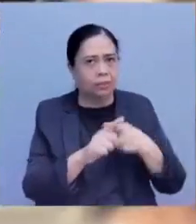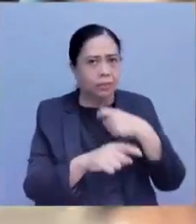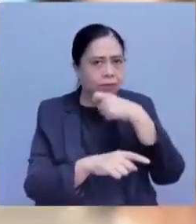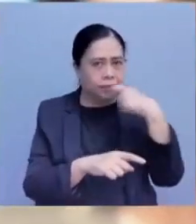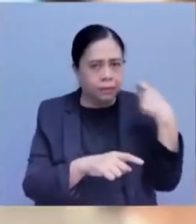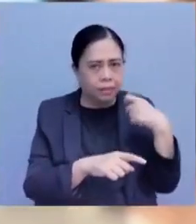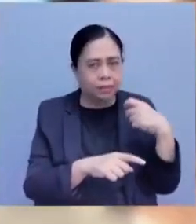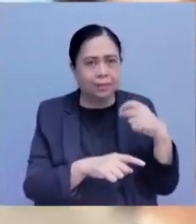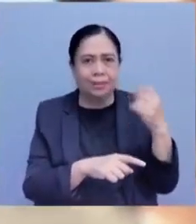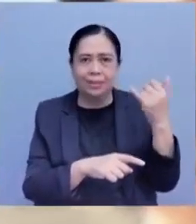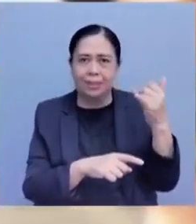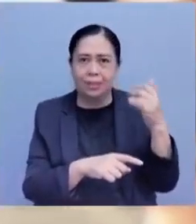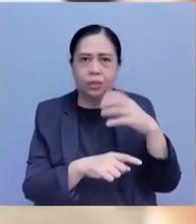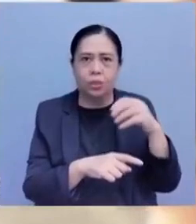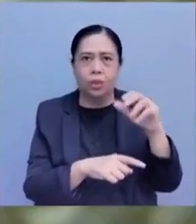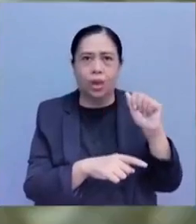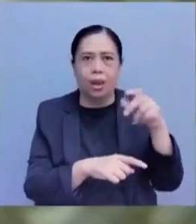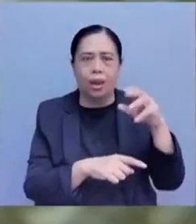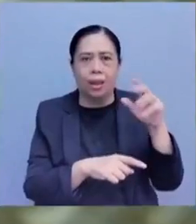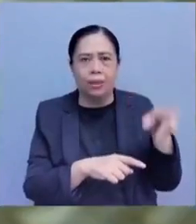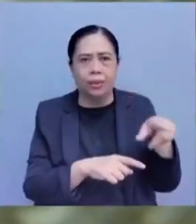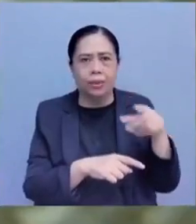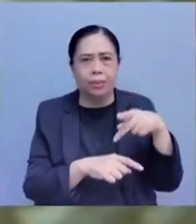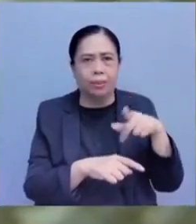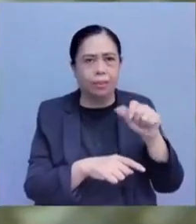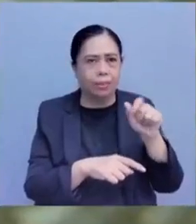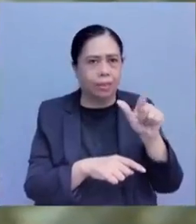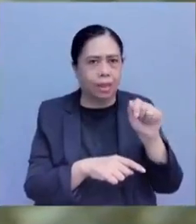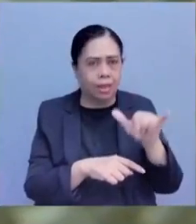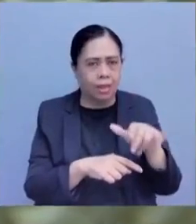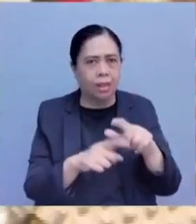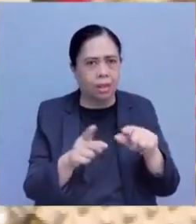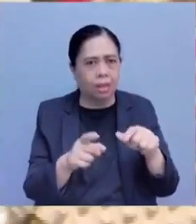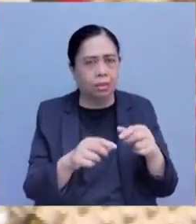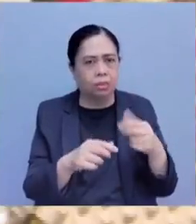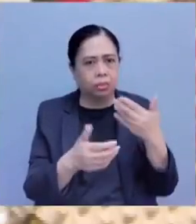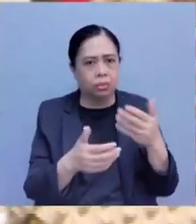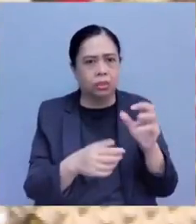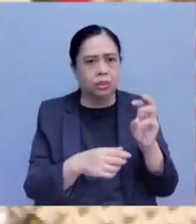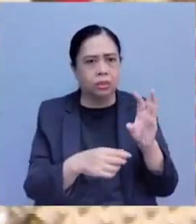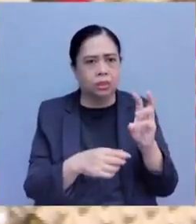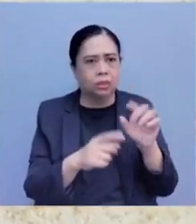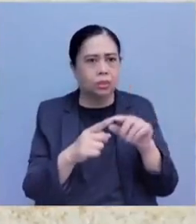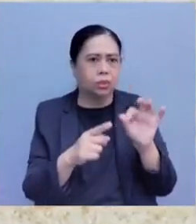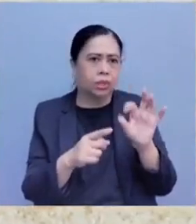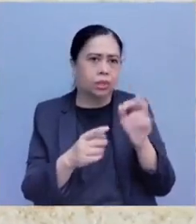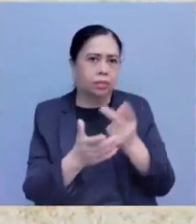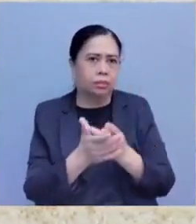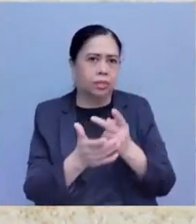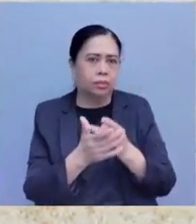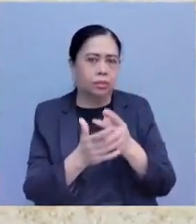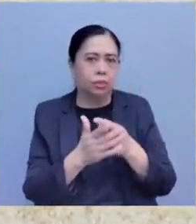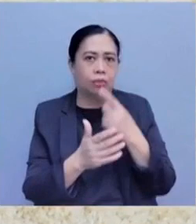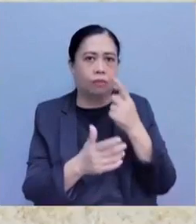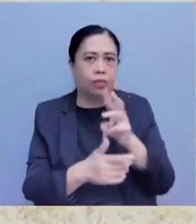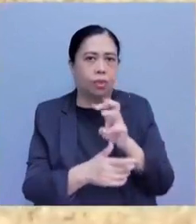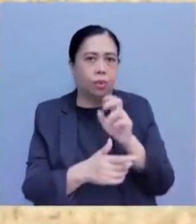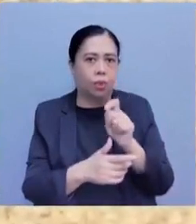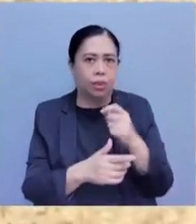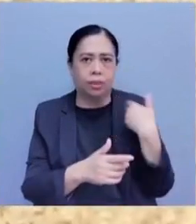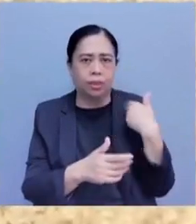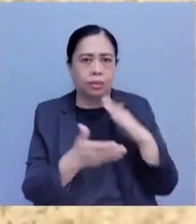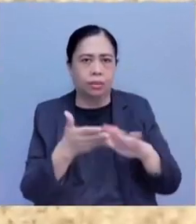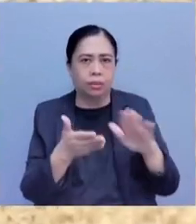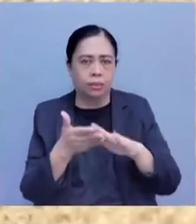unhusked rice to 19 to 23 pesos per kilo and 16 to 19 pesos per kilo for wet unhusked